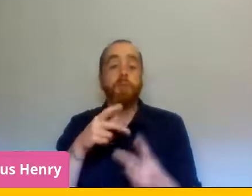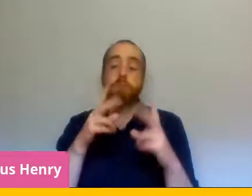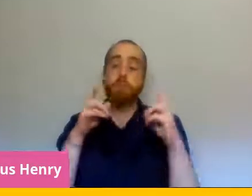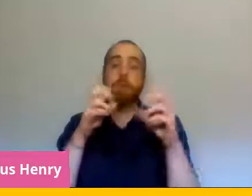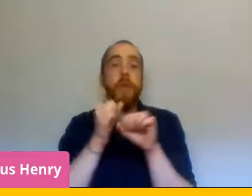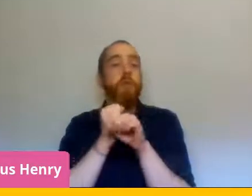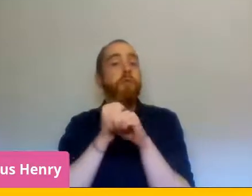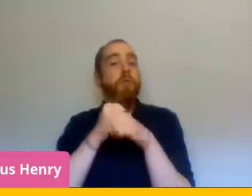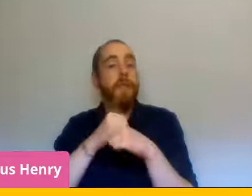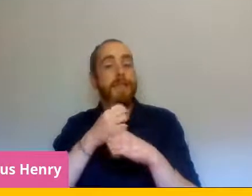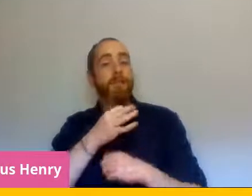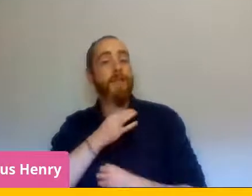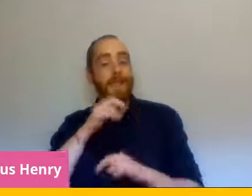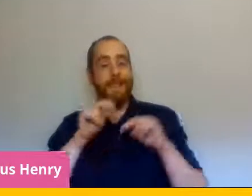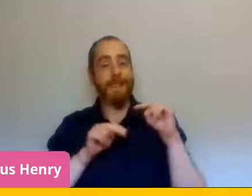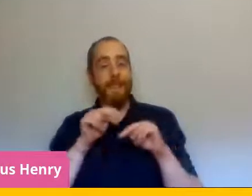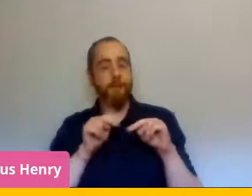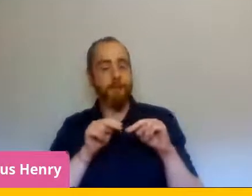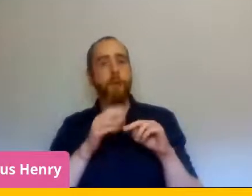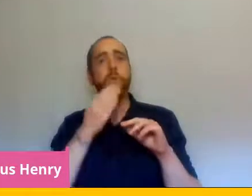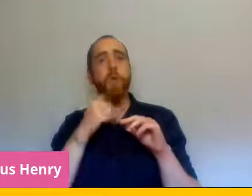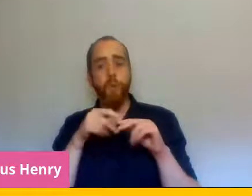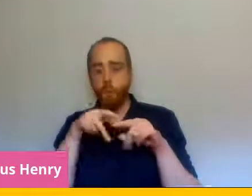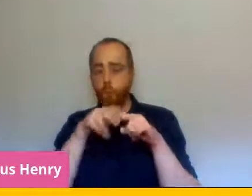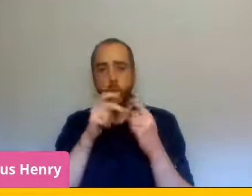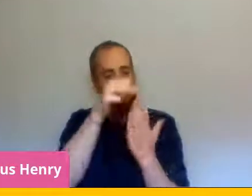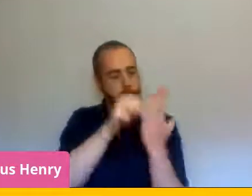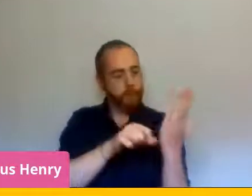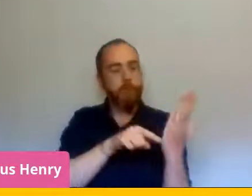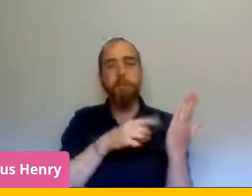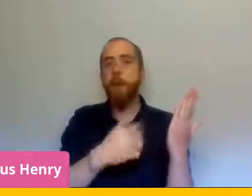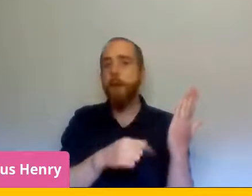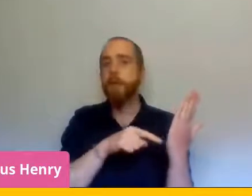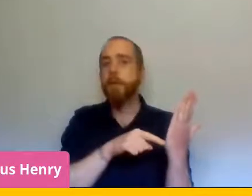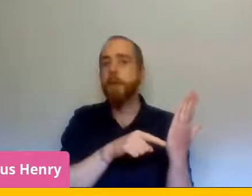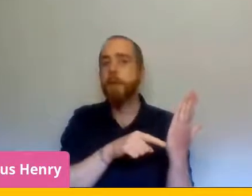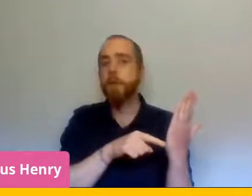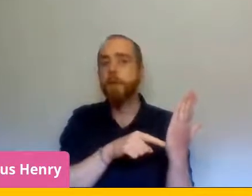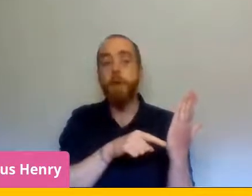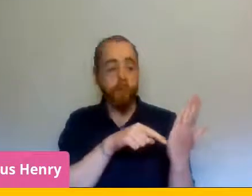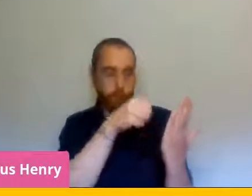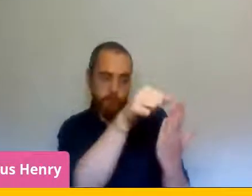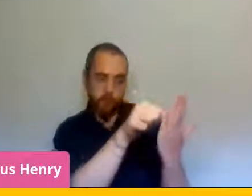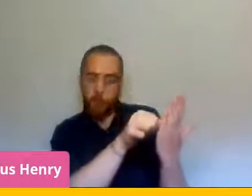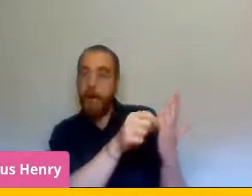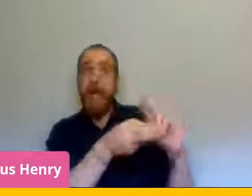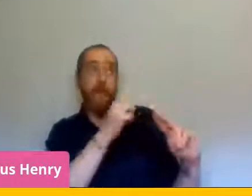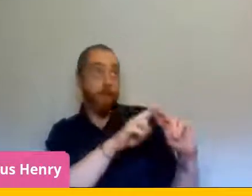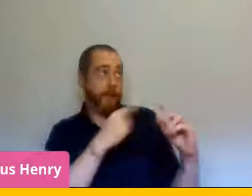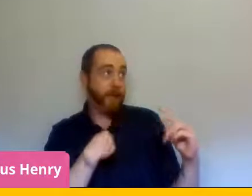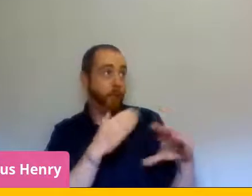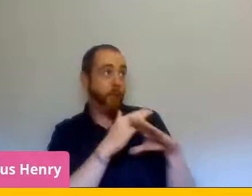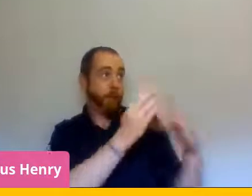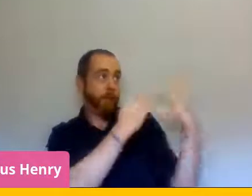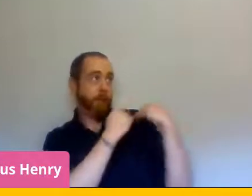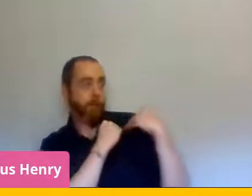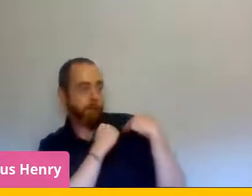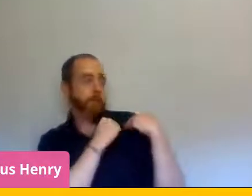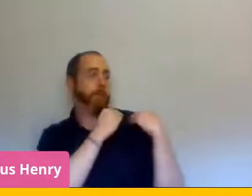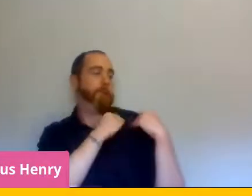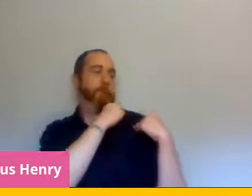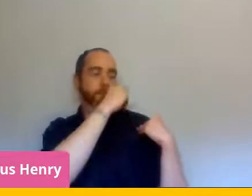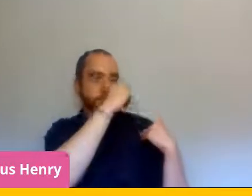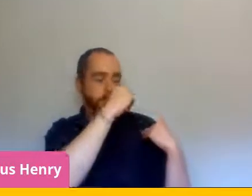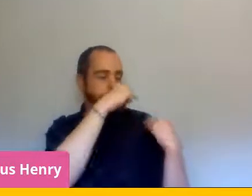take on additional work, use the tools that are at your disposal to impress upon the management what there is in terms